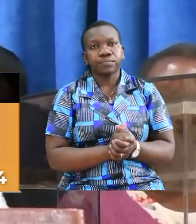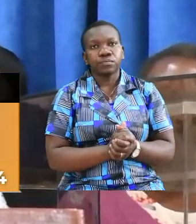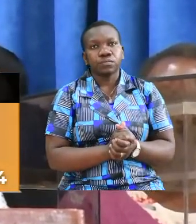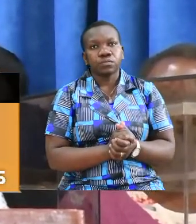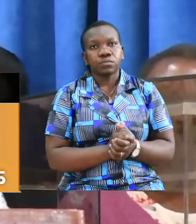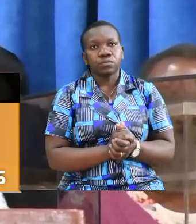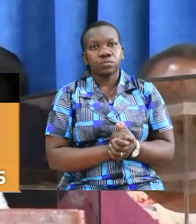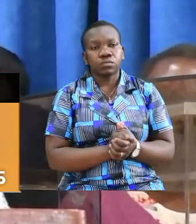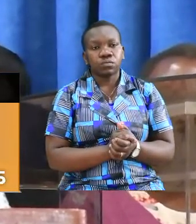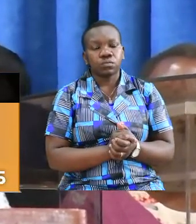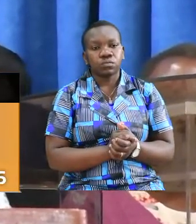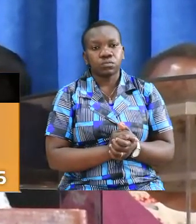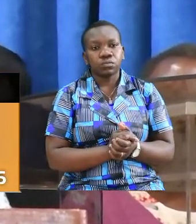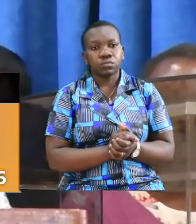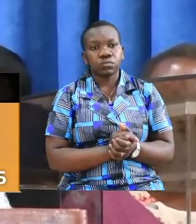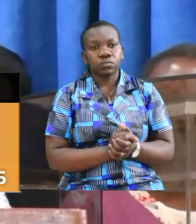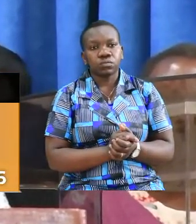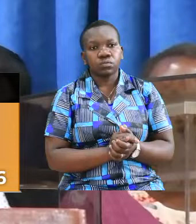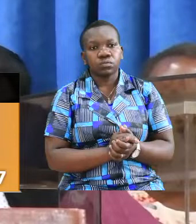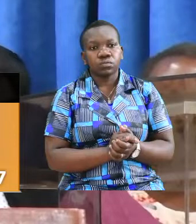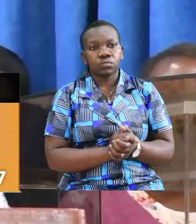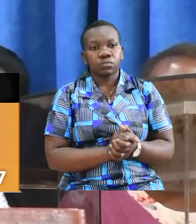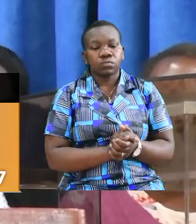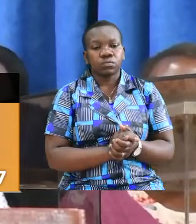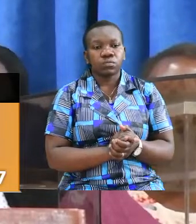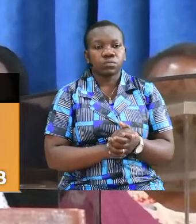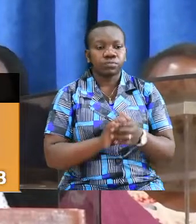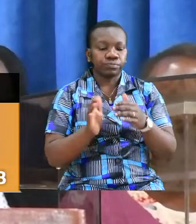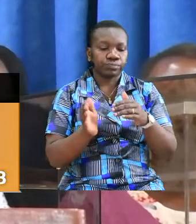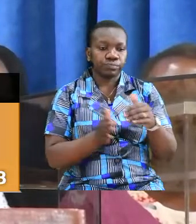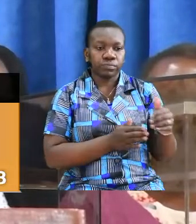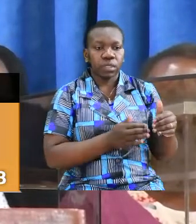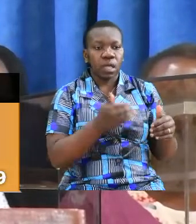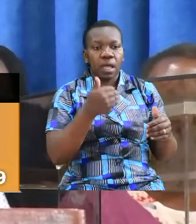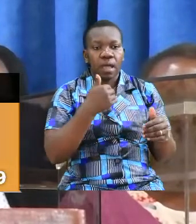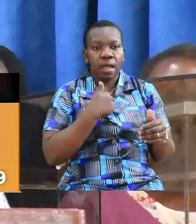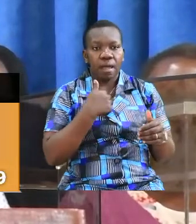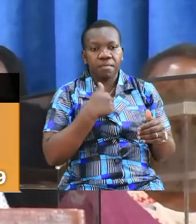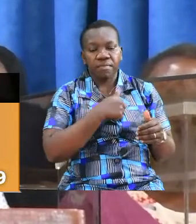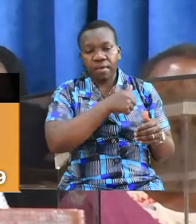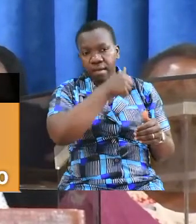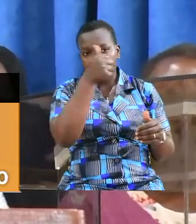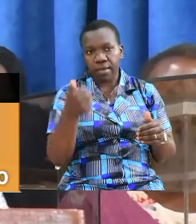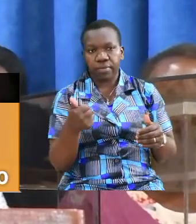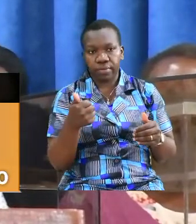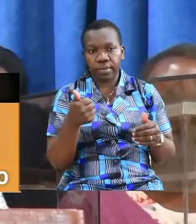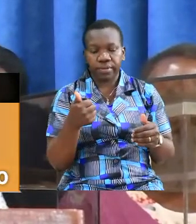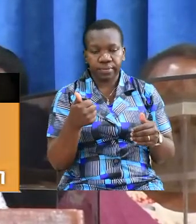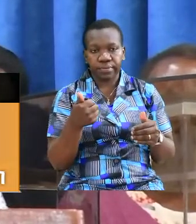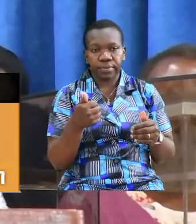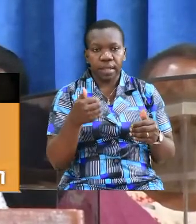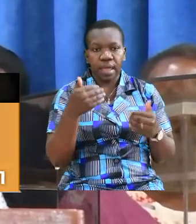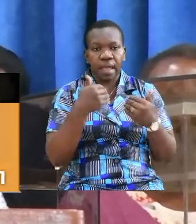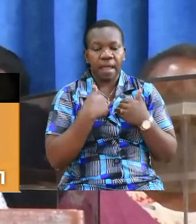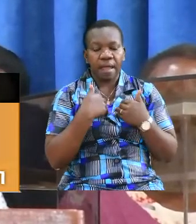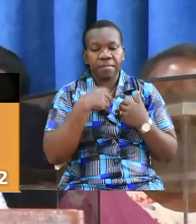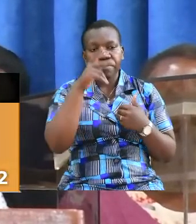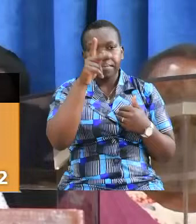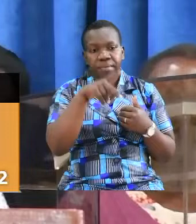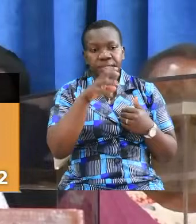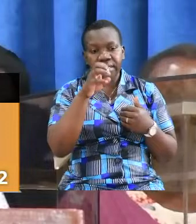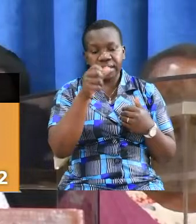edict for deposing of Reverend Solomon Kamau as a church minister of the Presbyterian Church of East